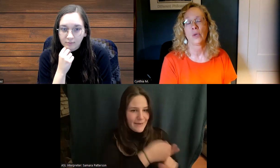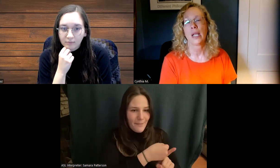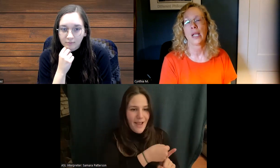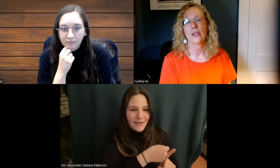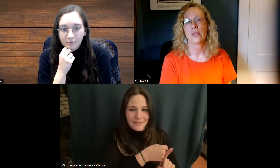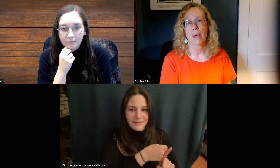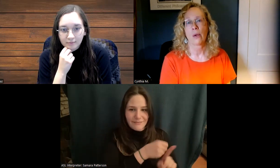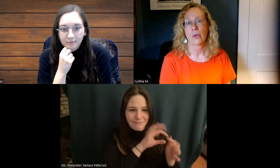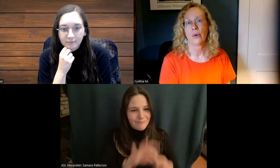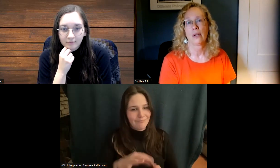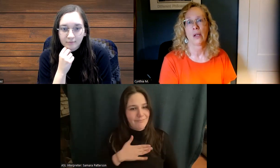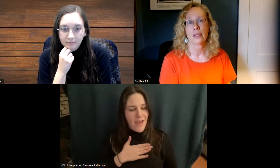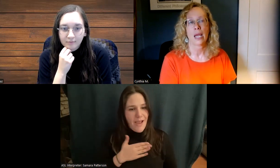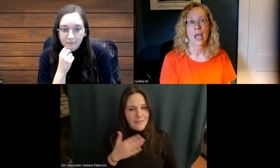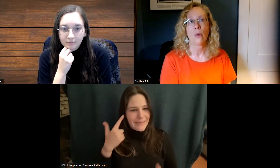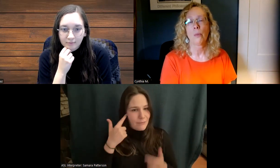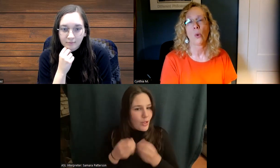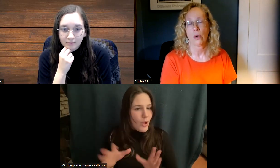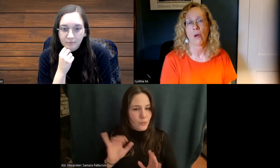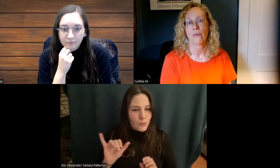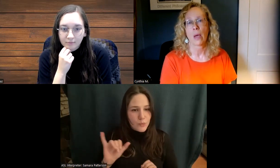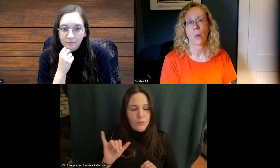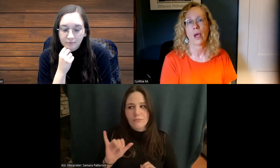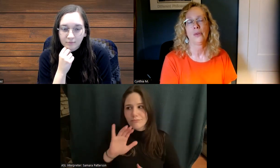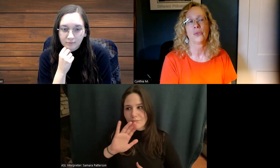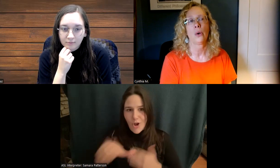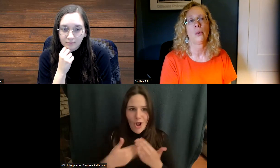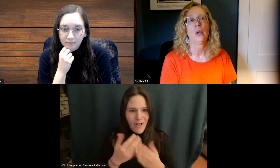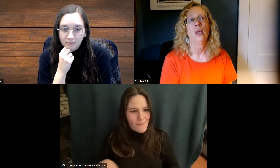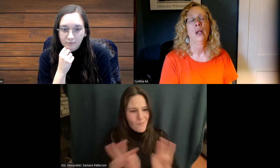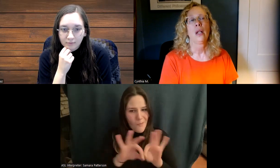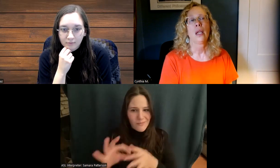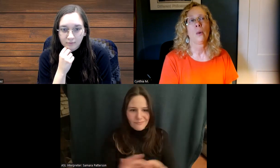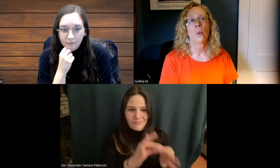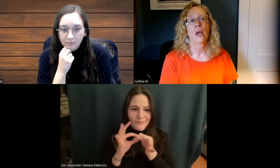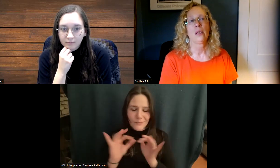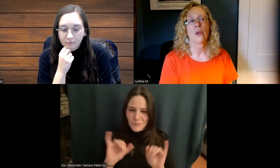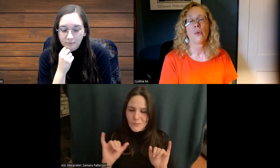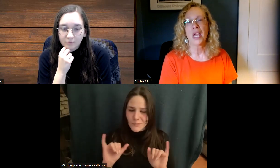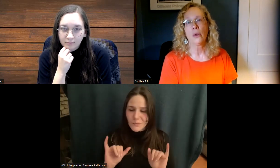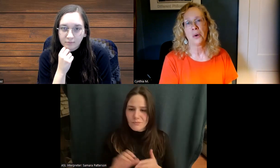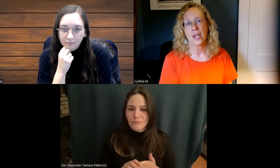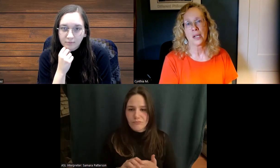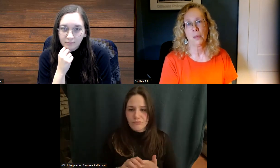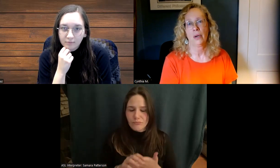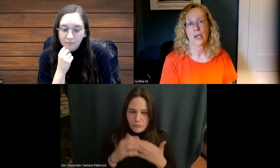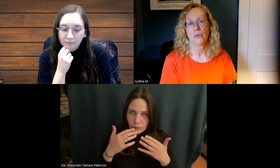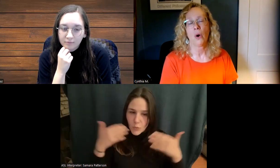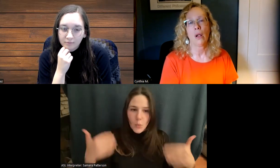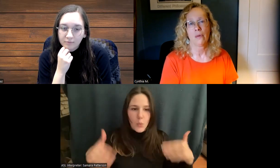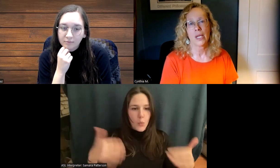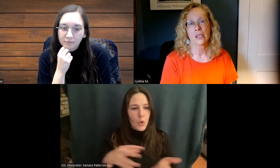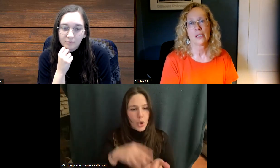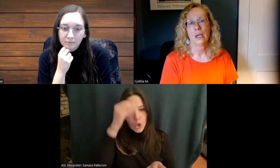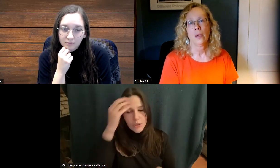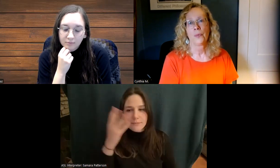in relation to my own hearing loss and how important all of that was. So it was a great learning experience for